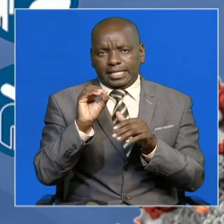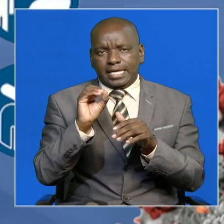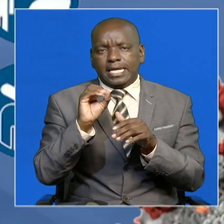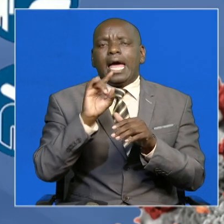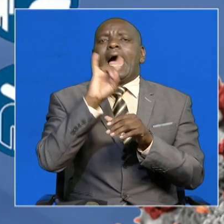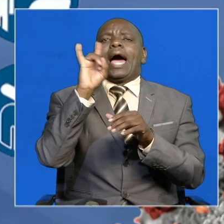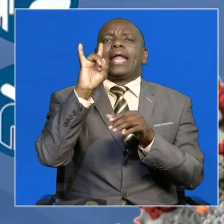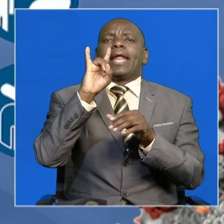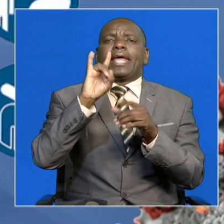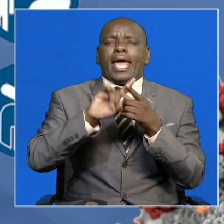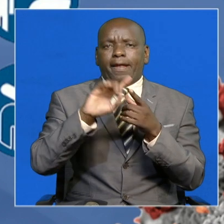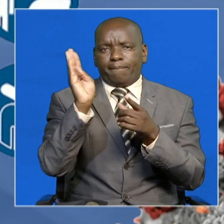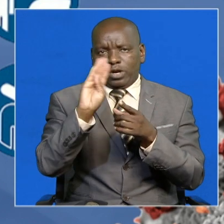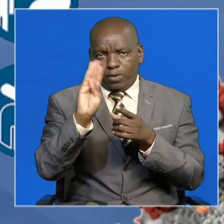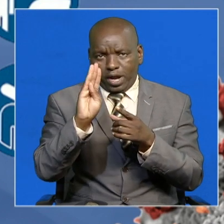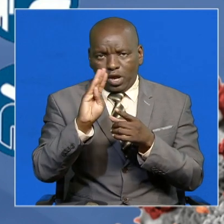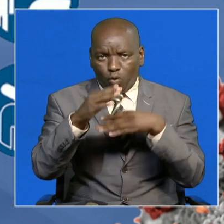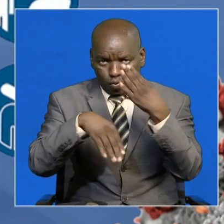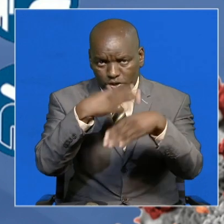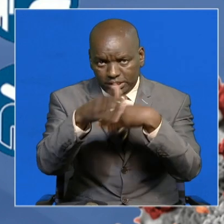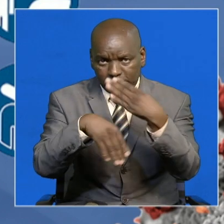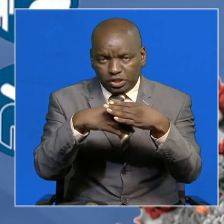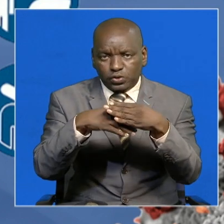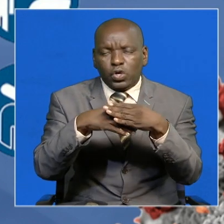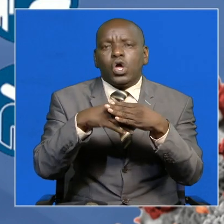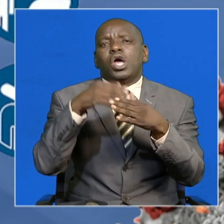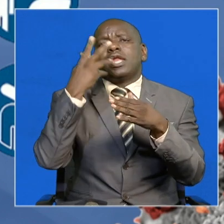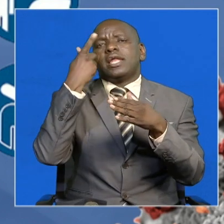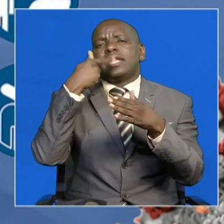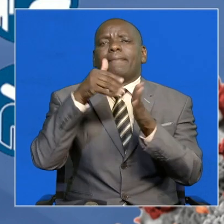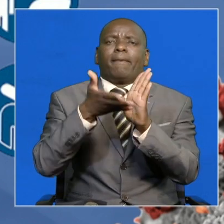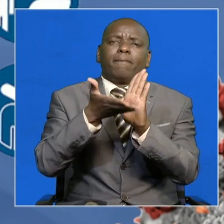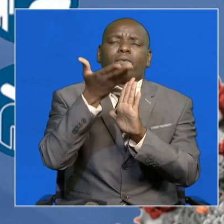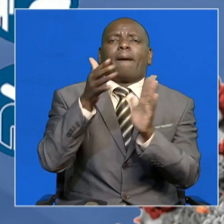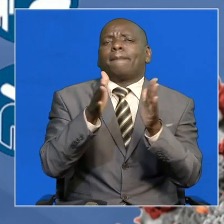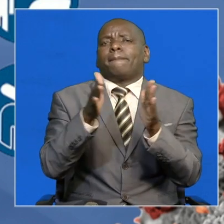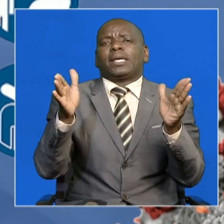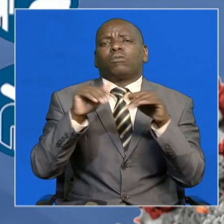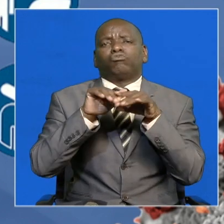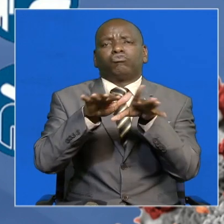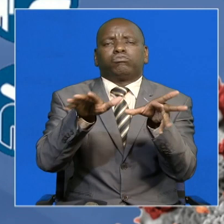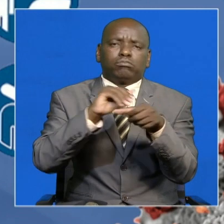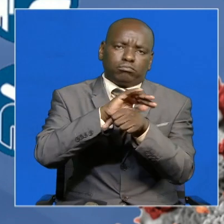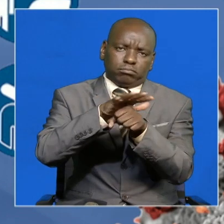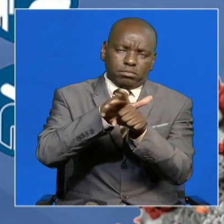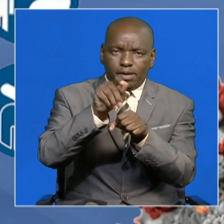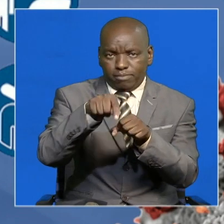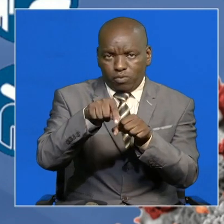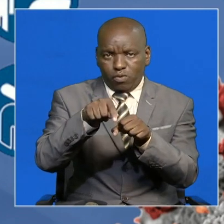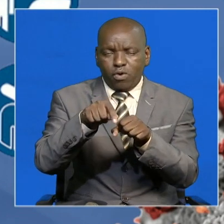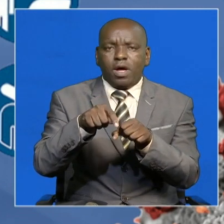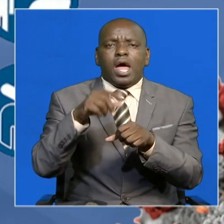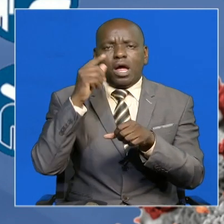Harare and Bulawayo metropolitan provinces continue to be the nation's two big hot spots. Note,